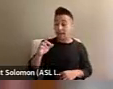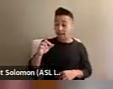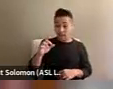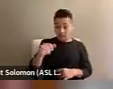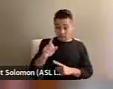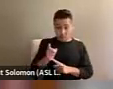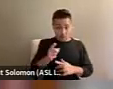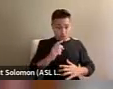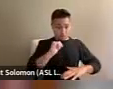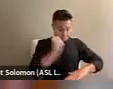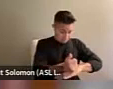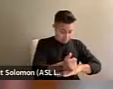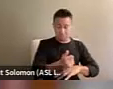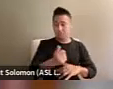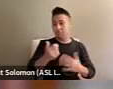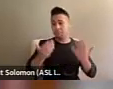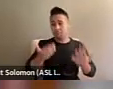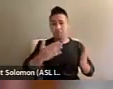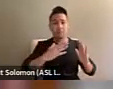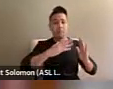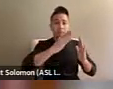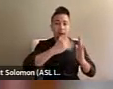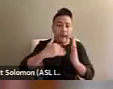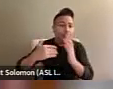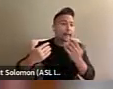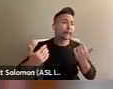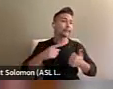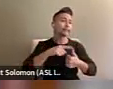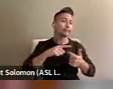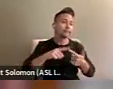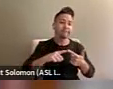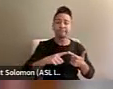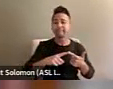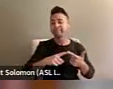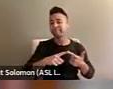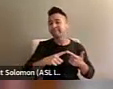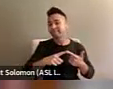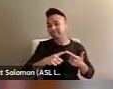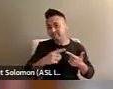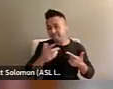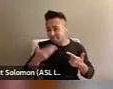tangible medium, being a painting or a